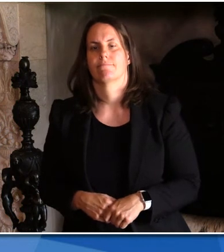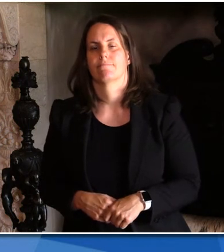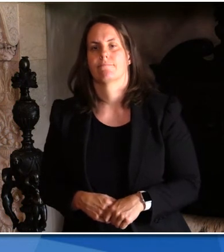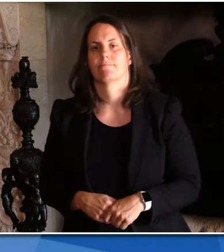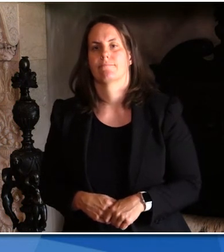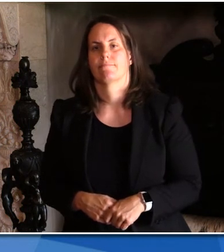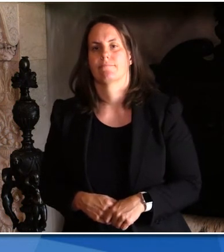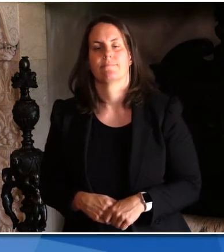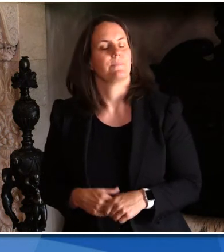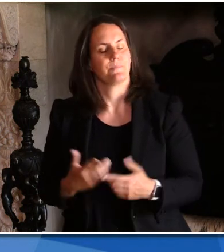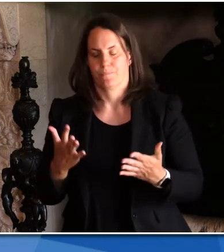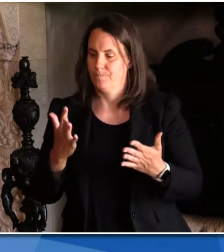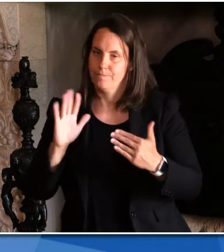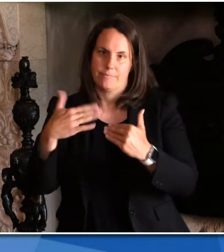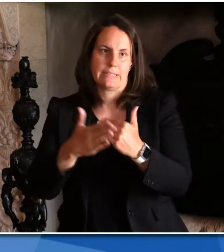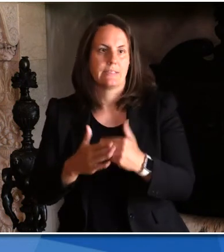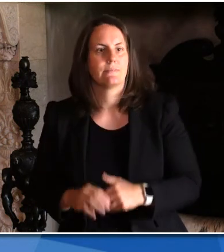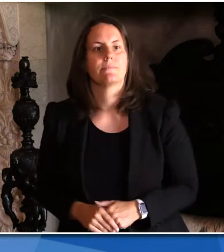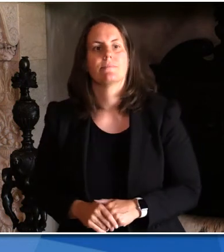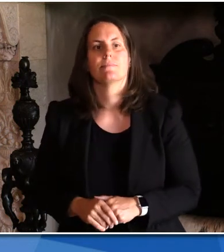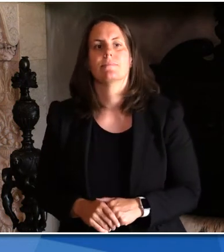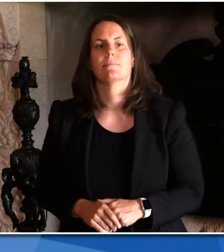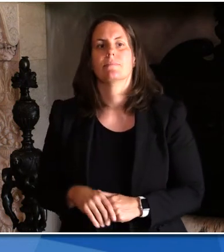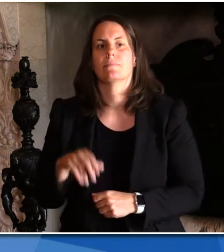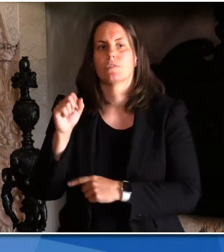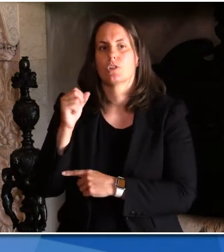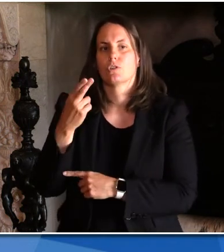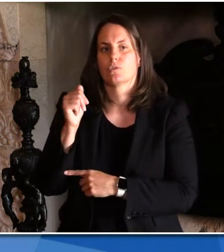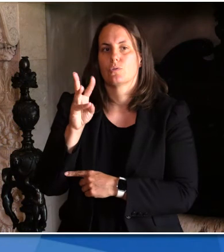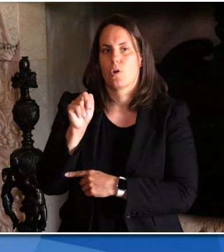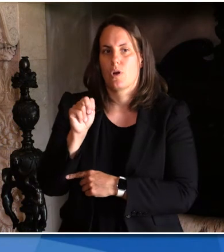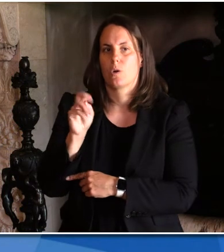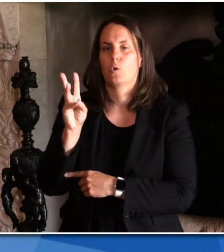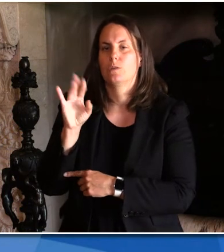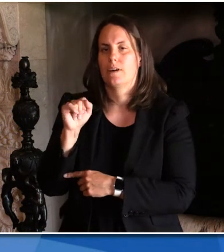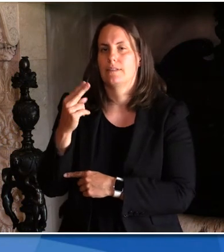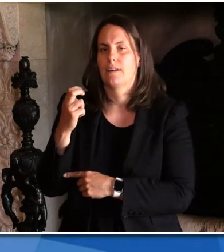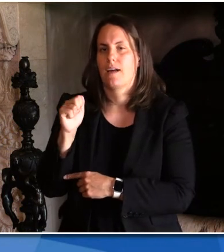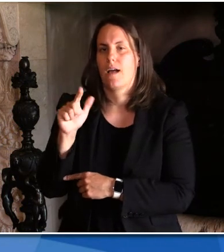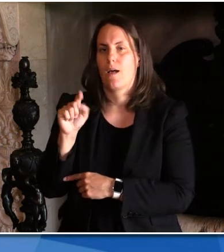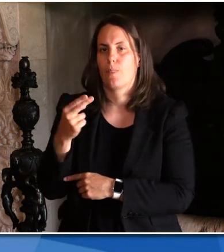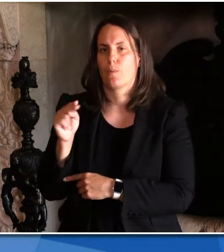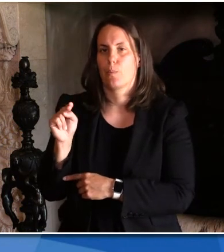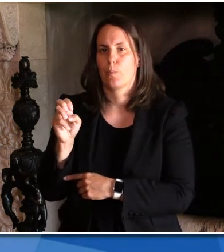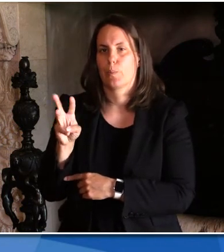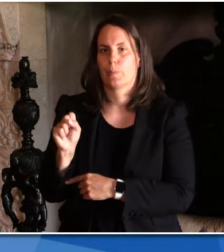Okay, we'll move on then to Sean Kirkby from Wisconsin Health News. Sean?